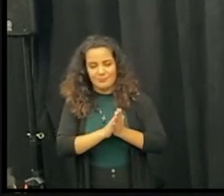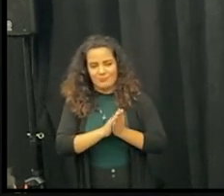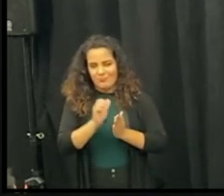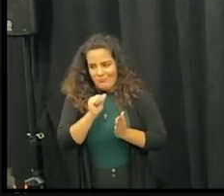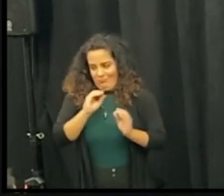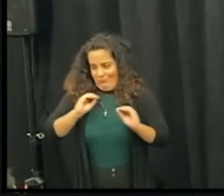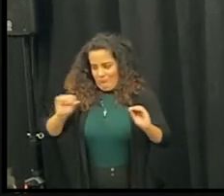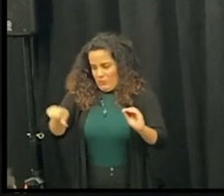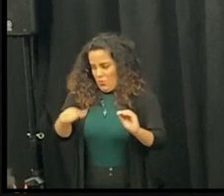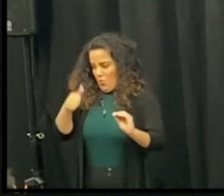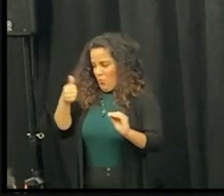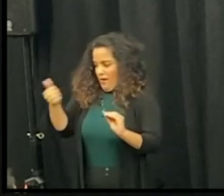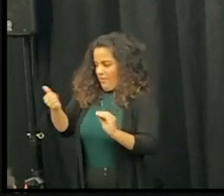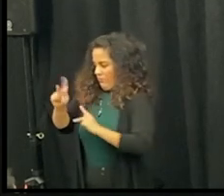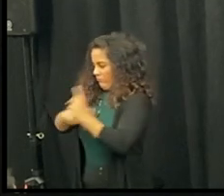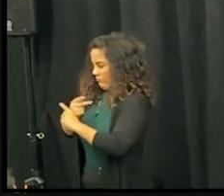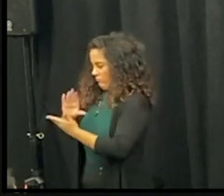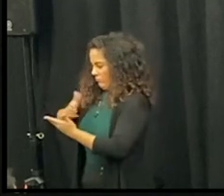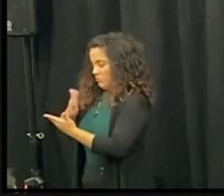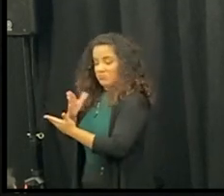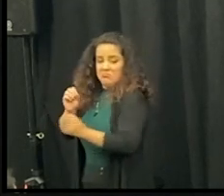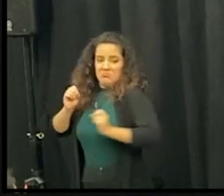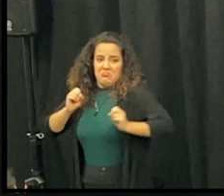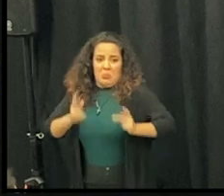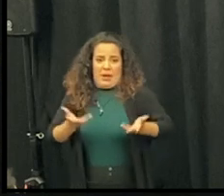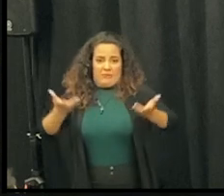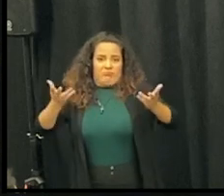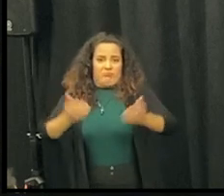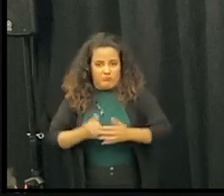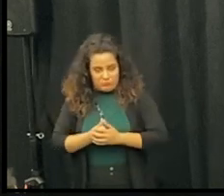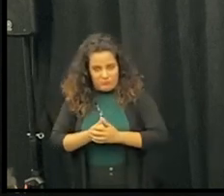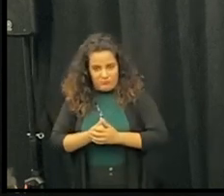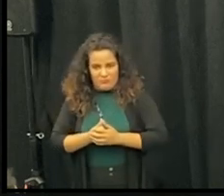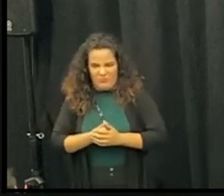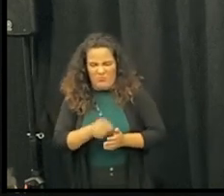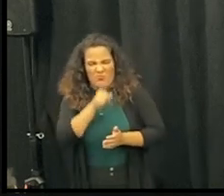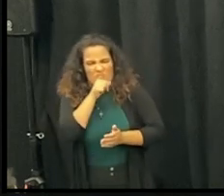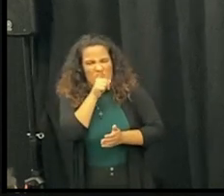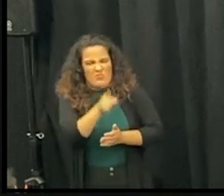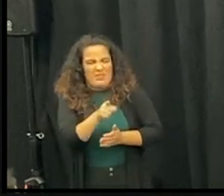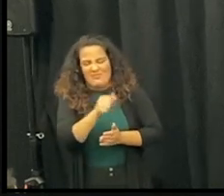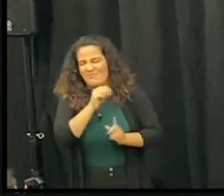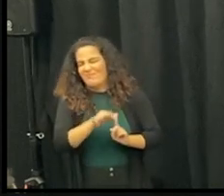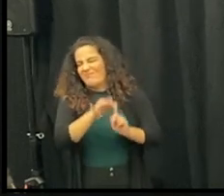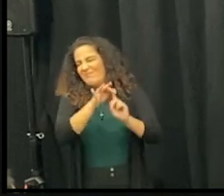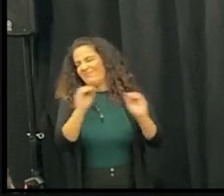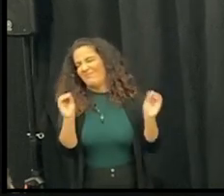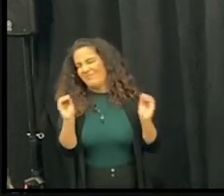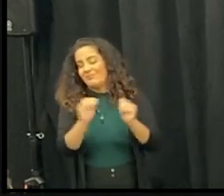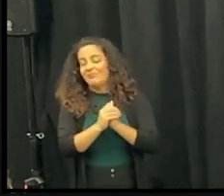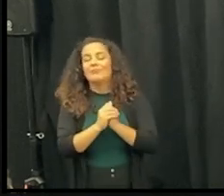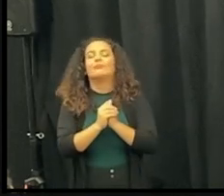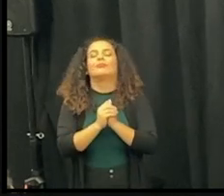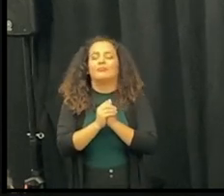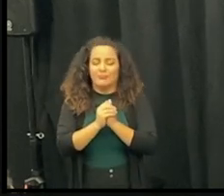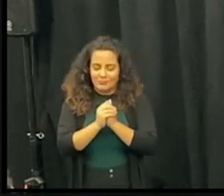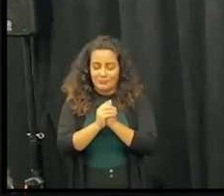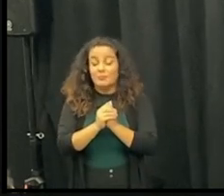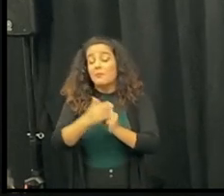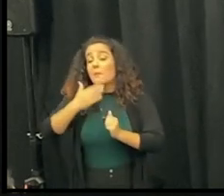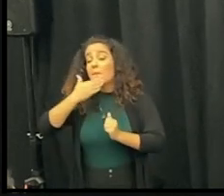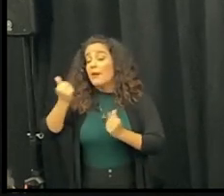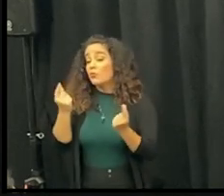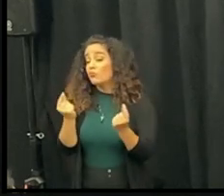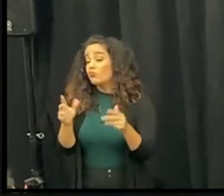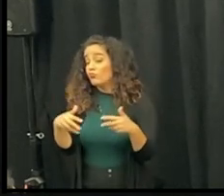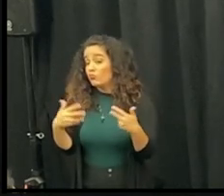element incorporated into it, then it's just there's no originality, right? It's always like better work when we have a